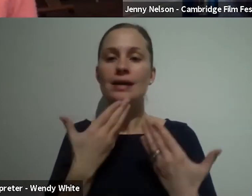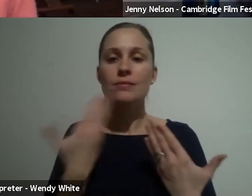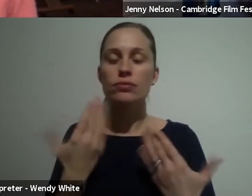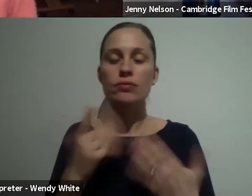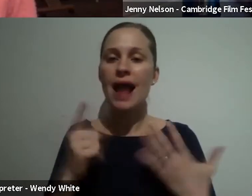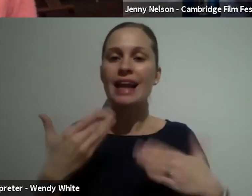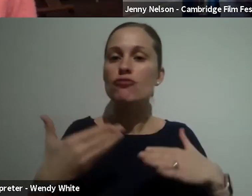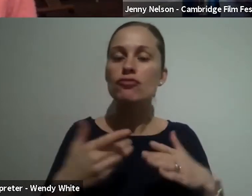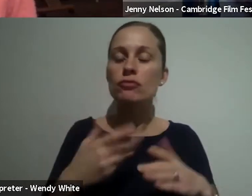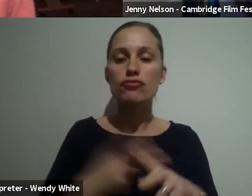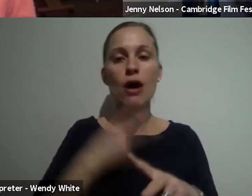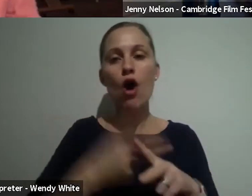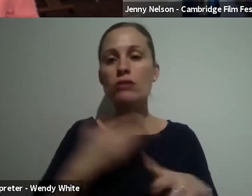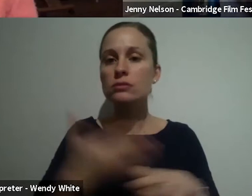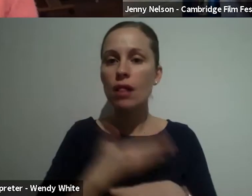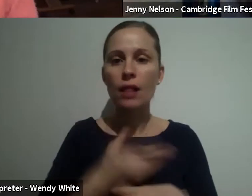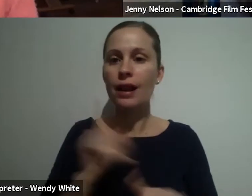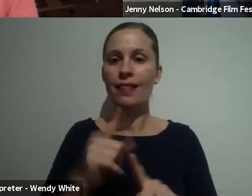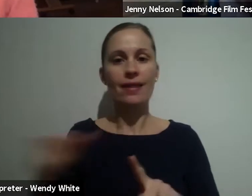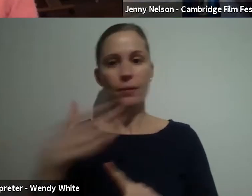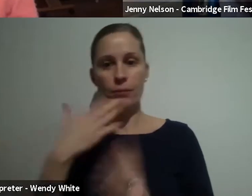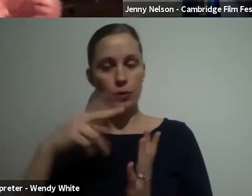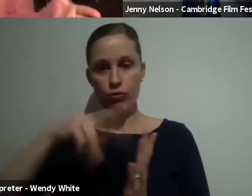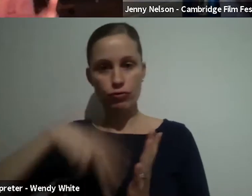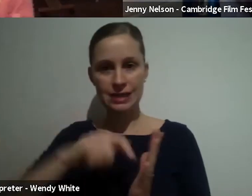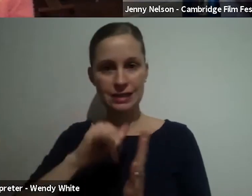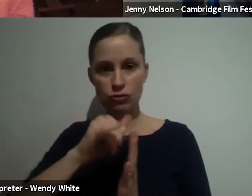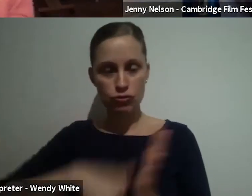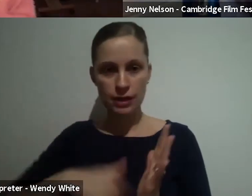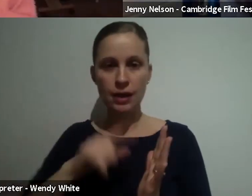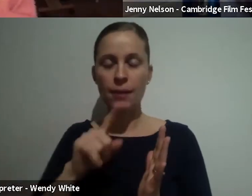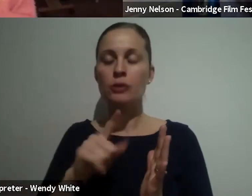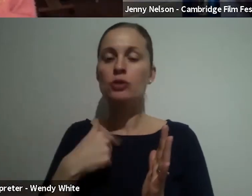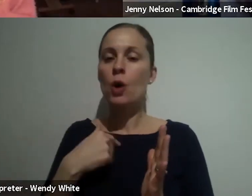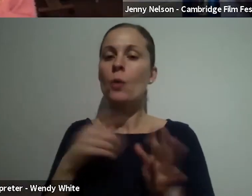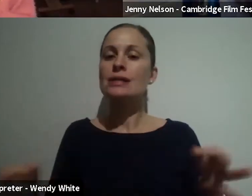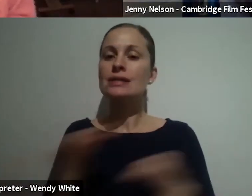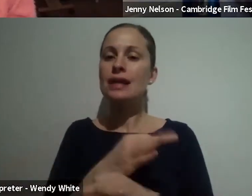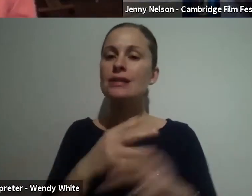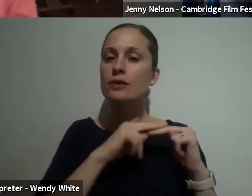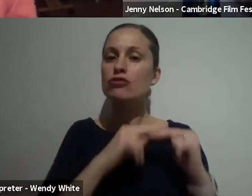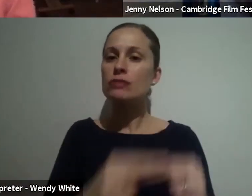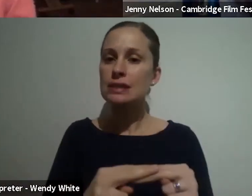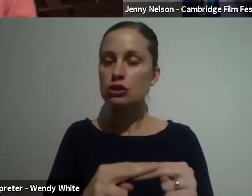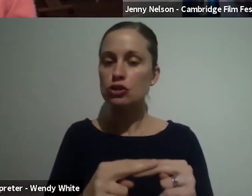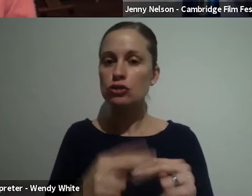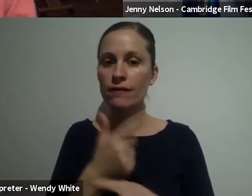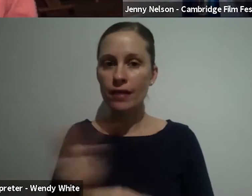And what we did, instead of having like a traditional rehearsal, it was more